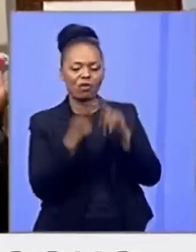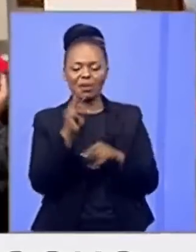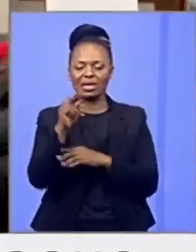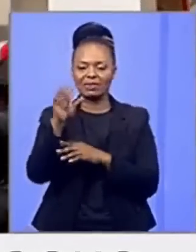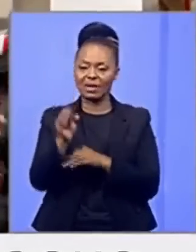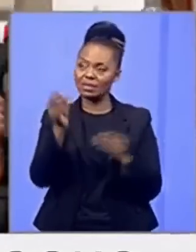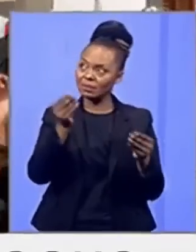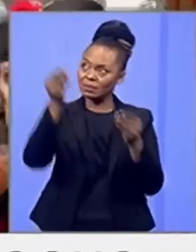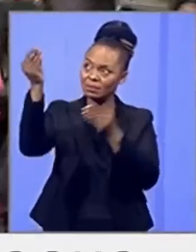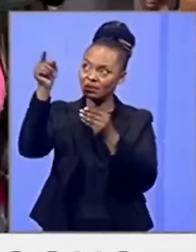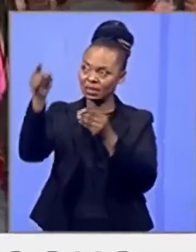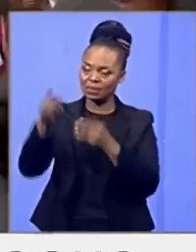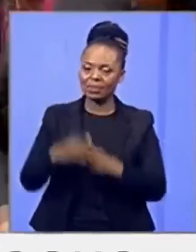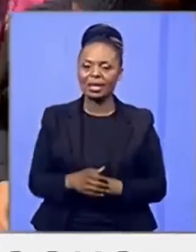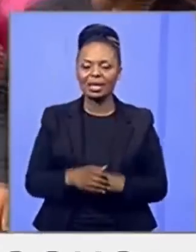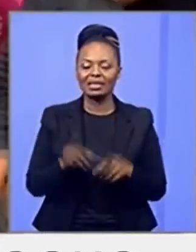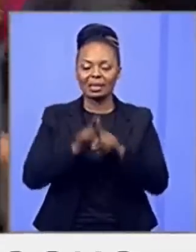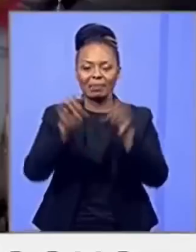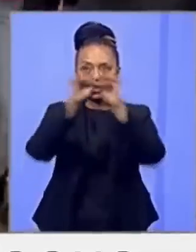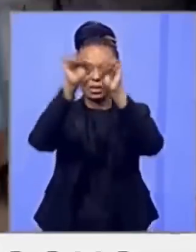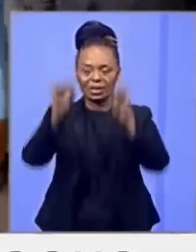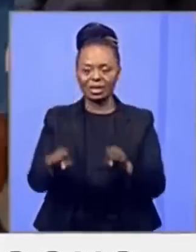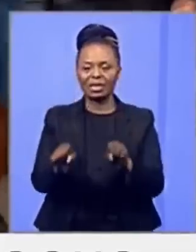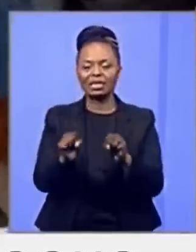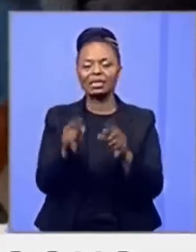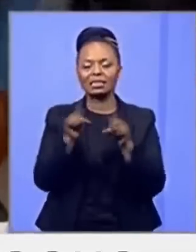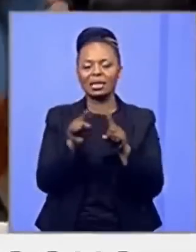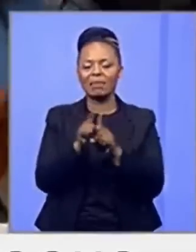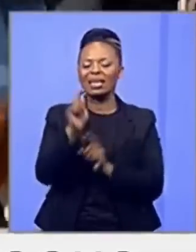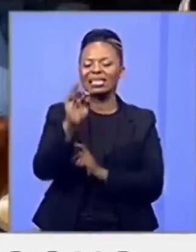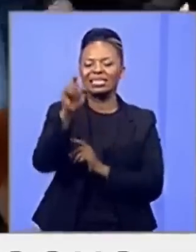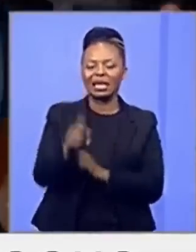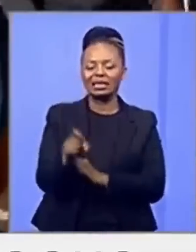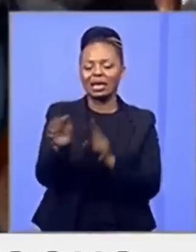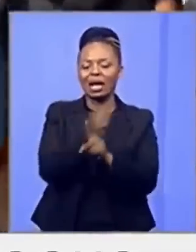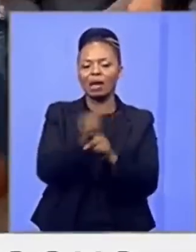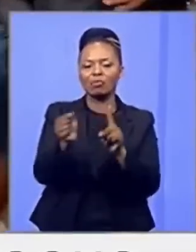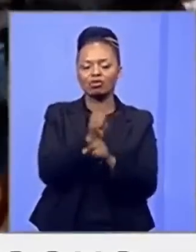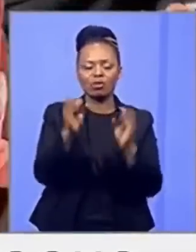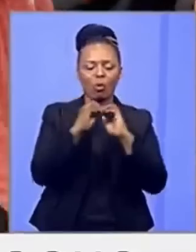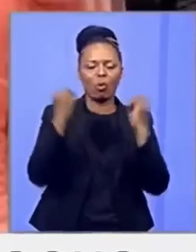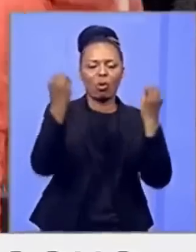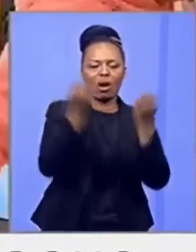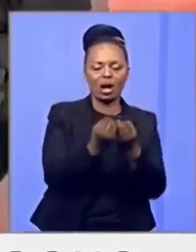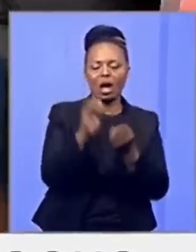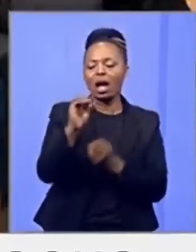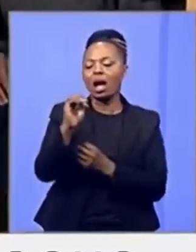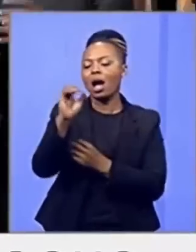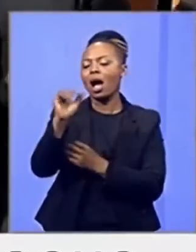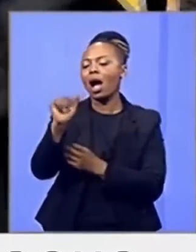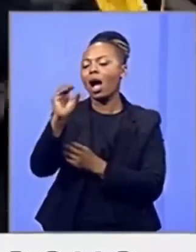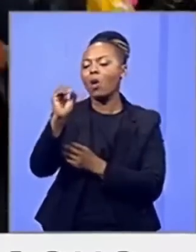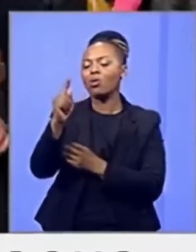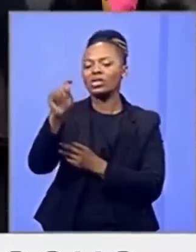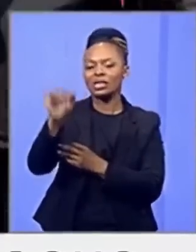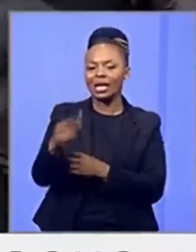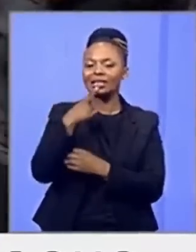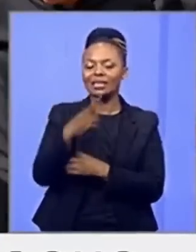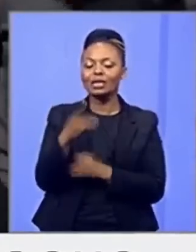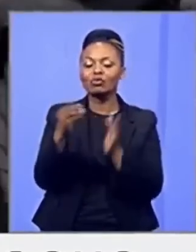NSFAS. Go le bjalo mokgatlo wa Organization Undoing Tax Abuse ke gore outa ka boripana o re ba ditirelo bao NSFAS